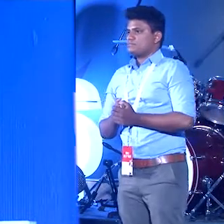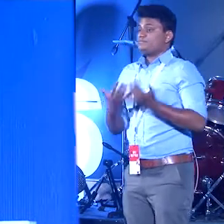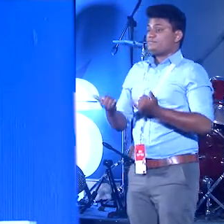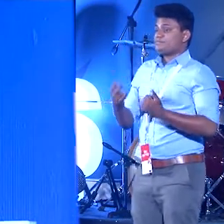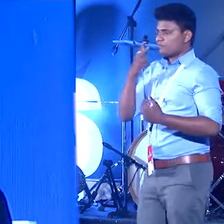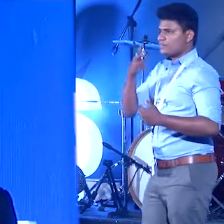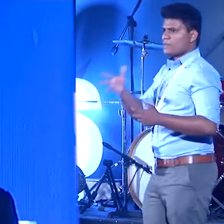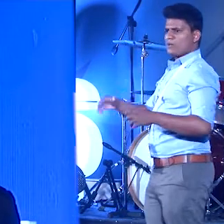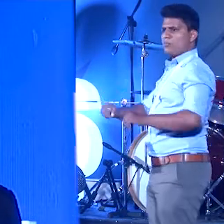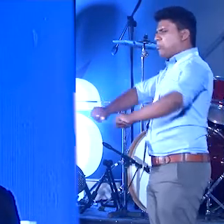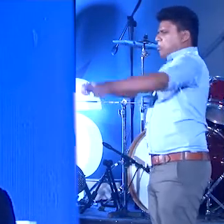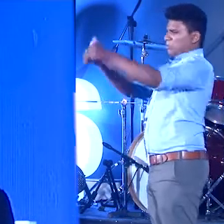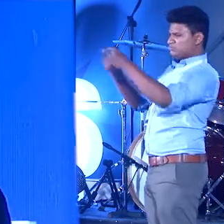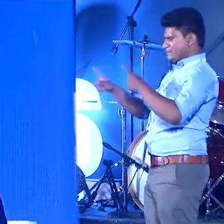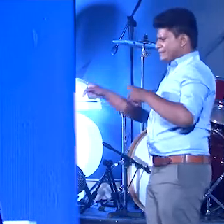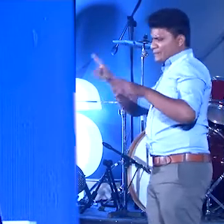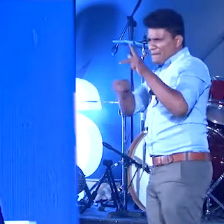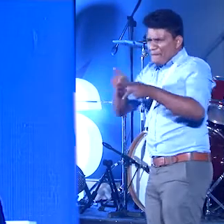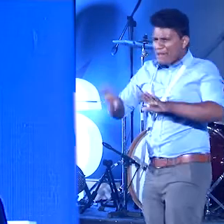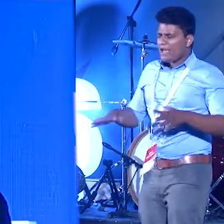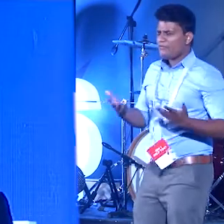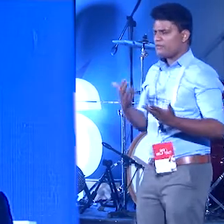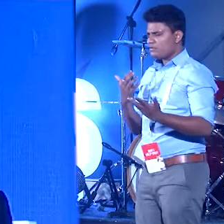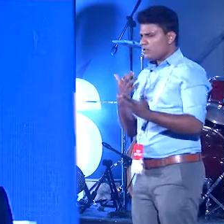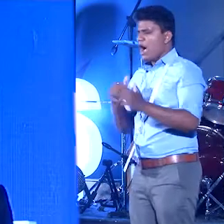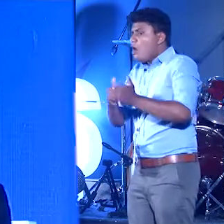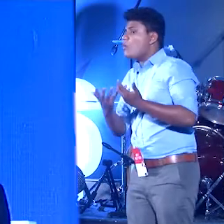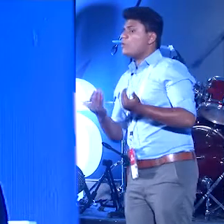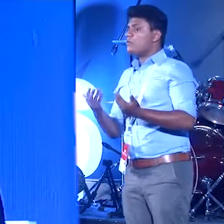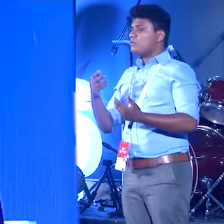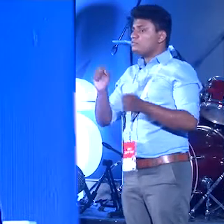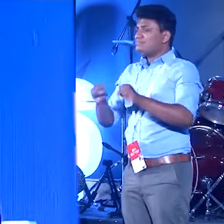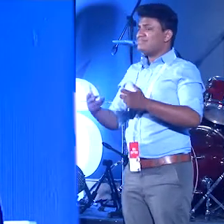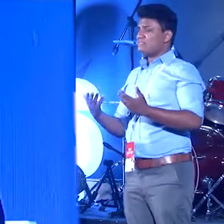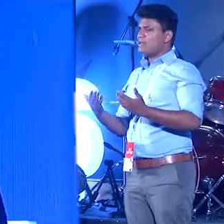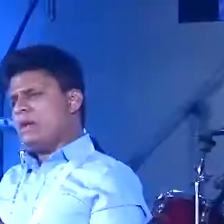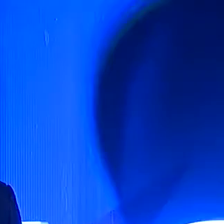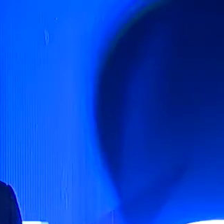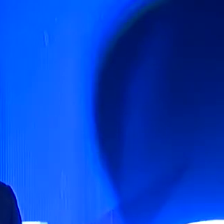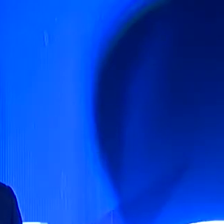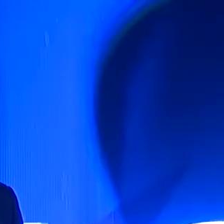to celebrate today. They have evolved into post-ego beings.